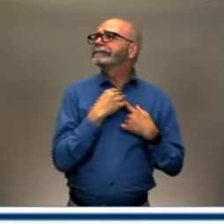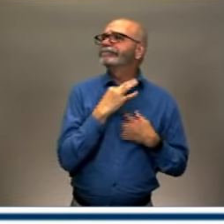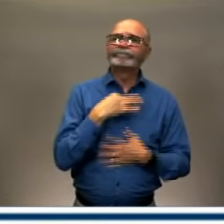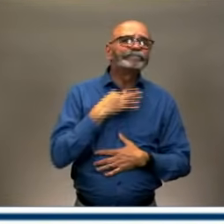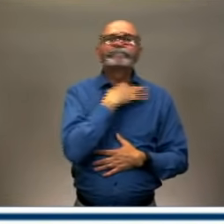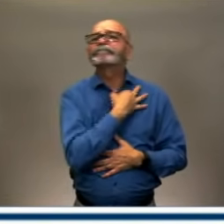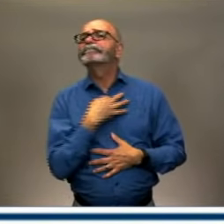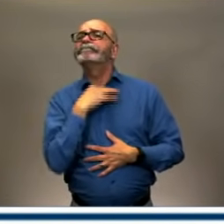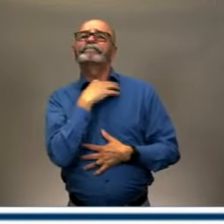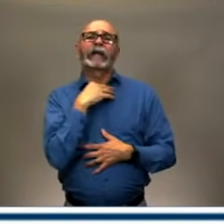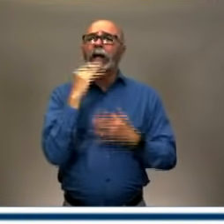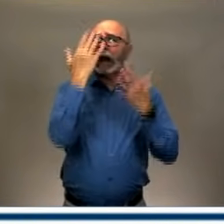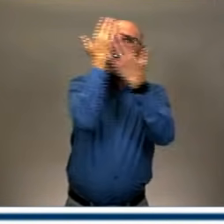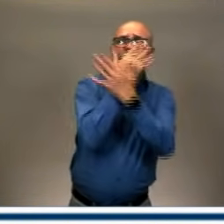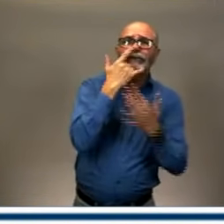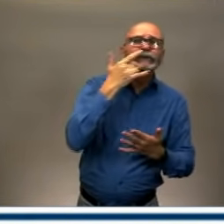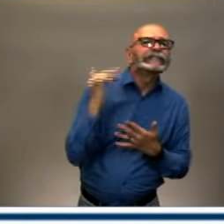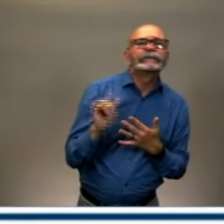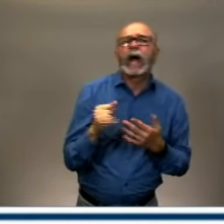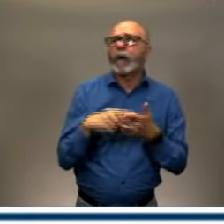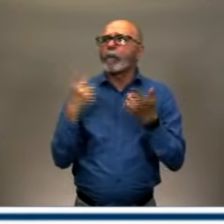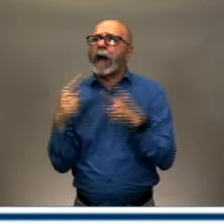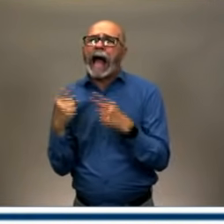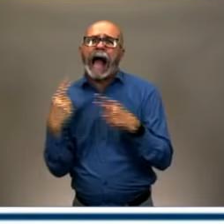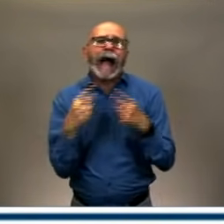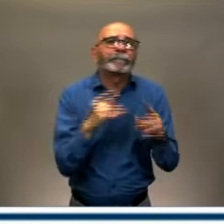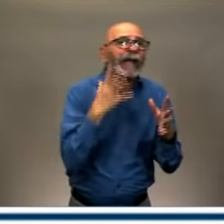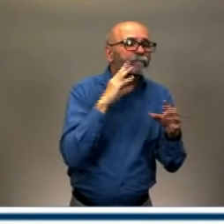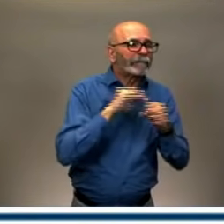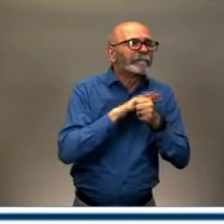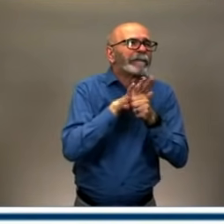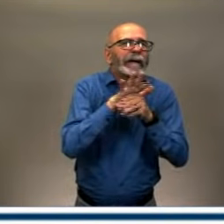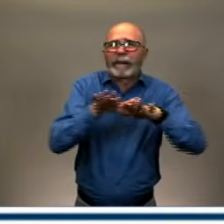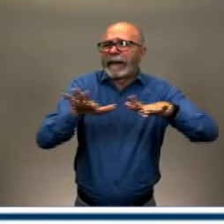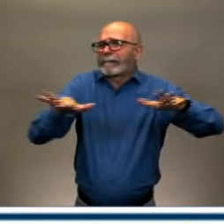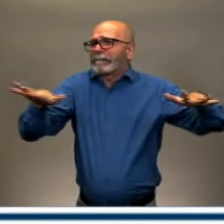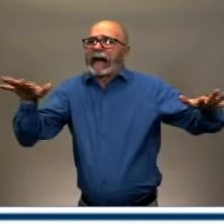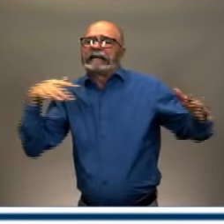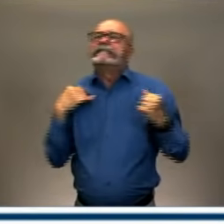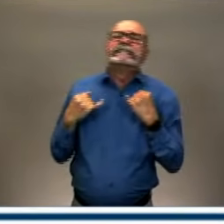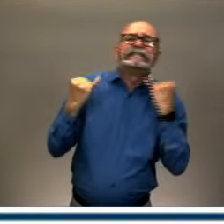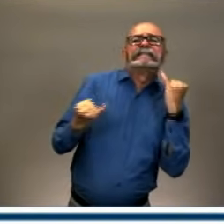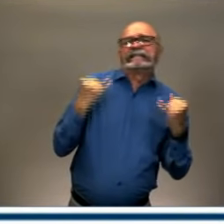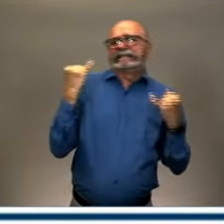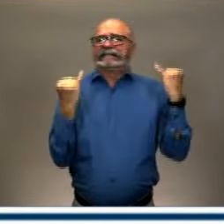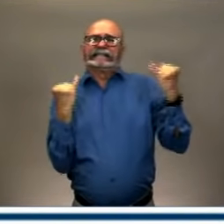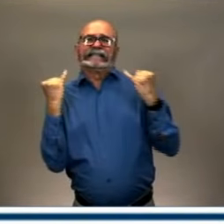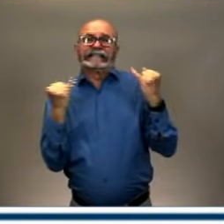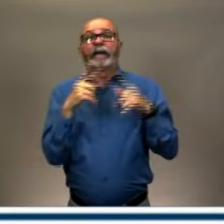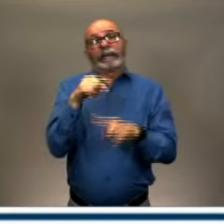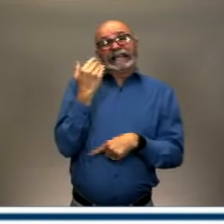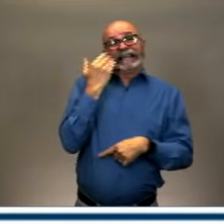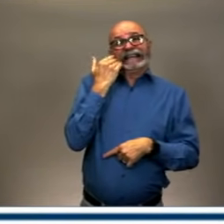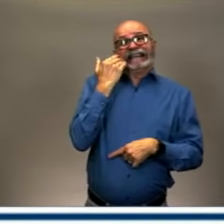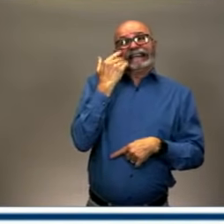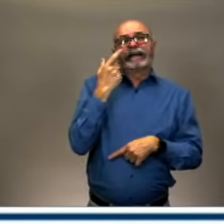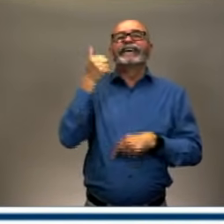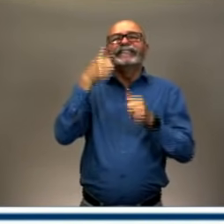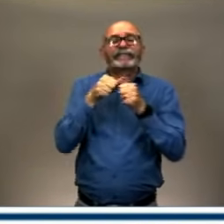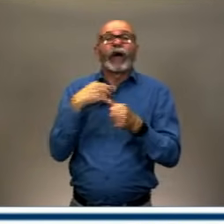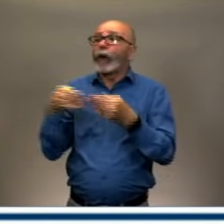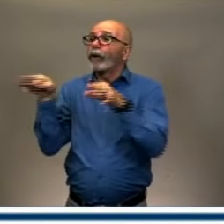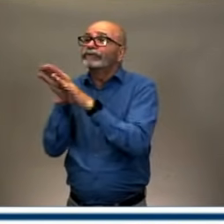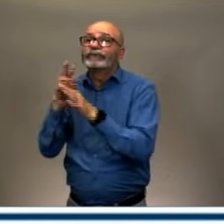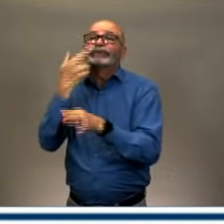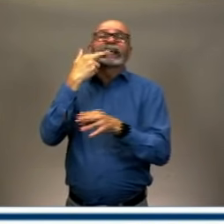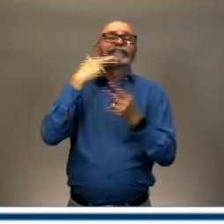how what happens with COVID-19. The restrictions that we had in place at the end of November put us